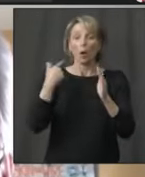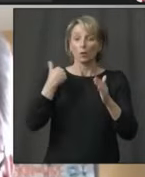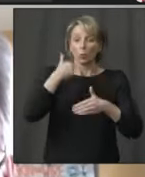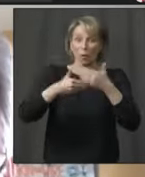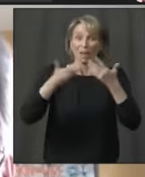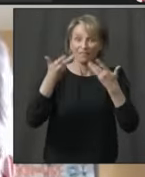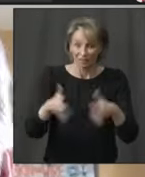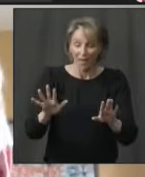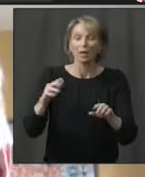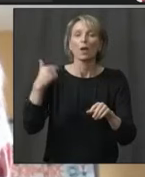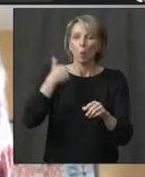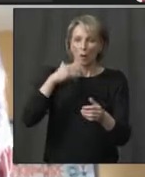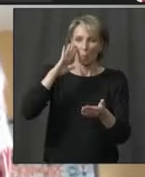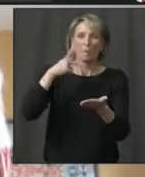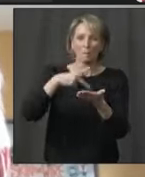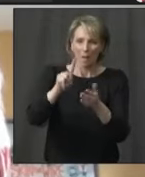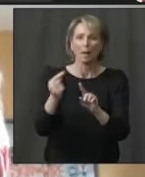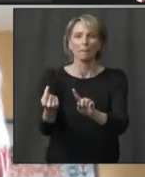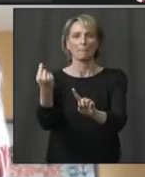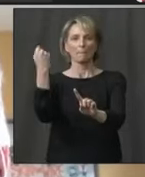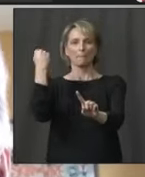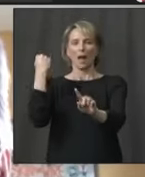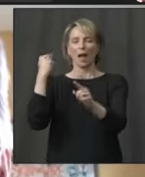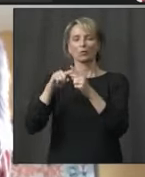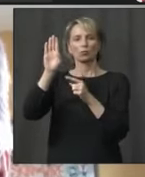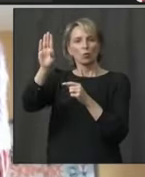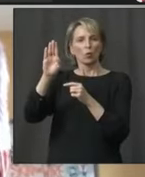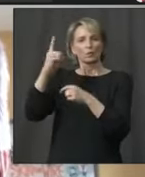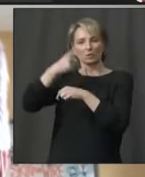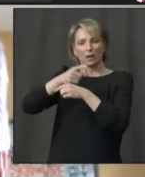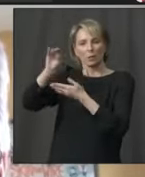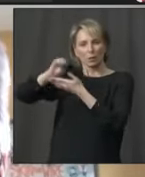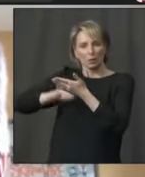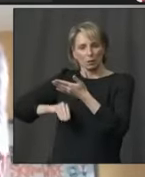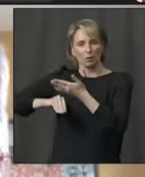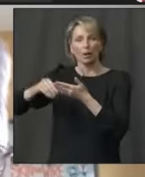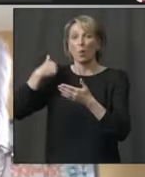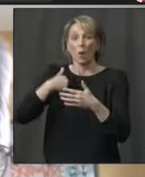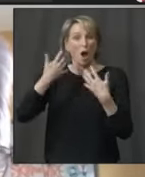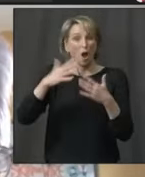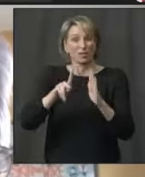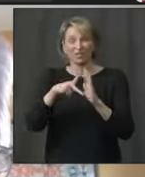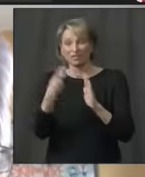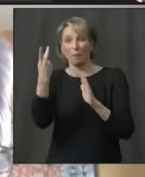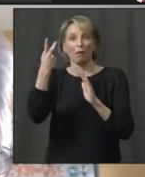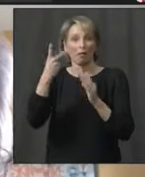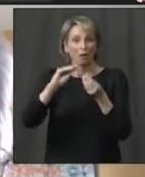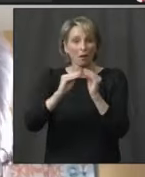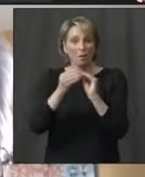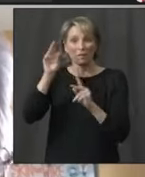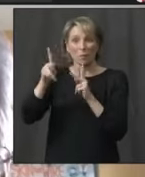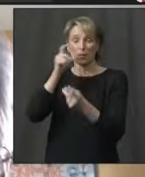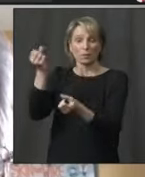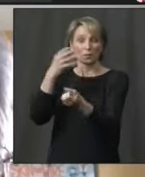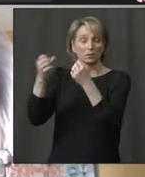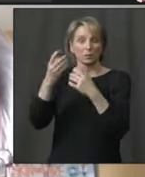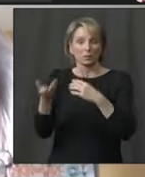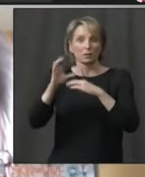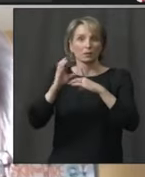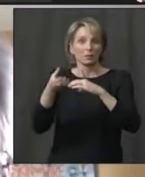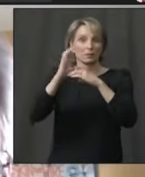already doubled in 1 week the number of UI payments going out. Let me put these